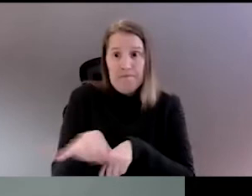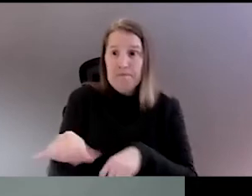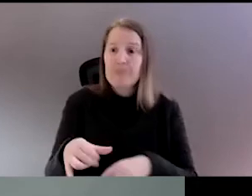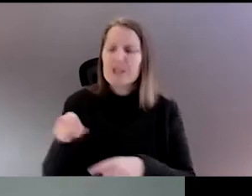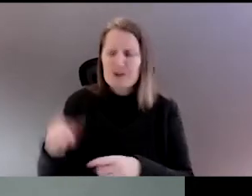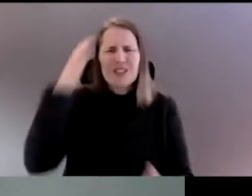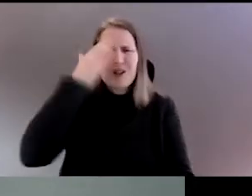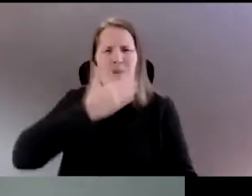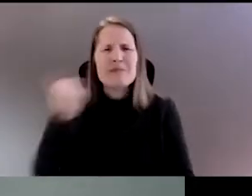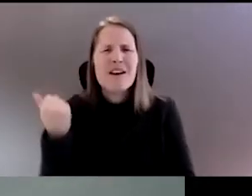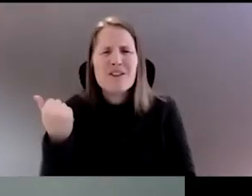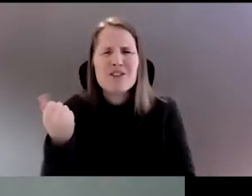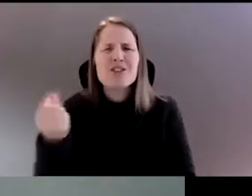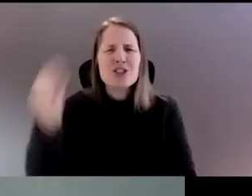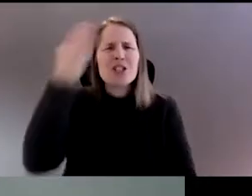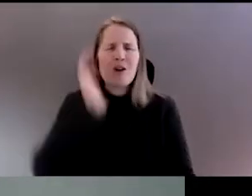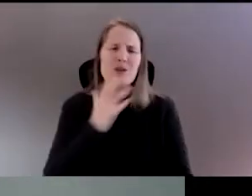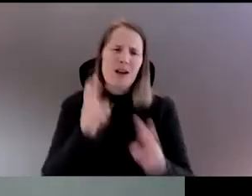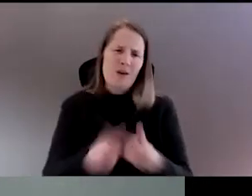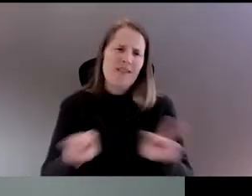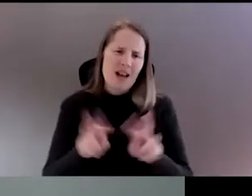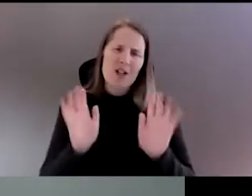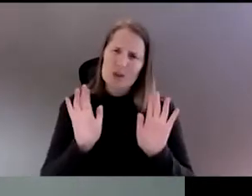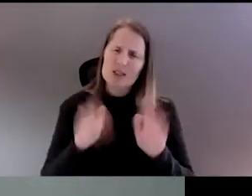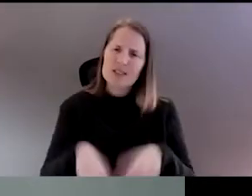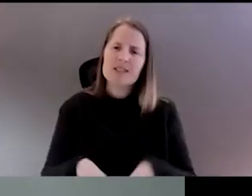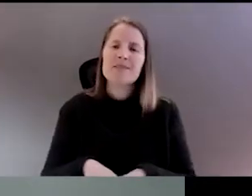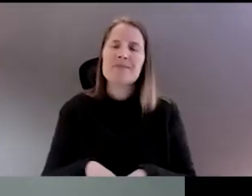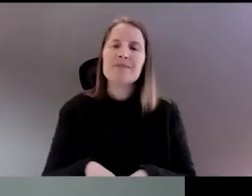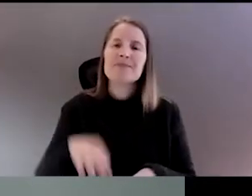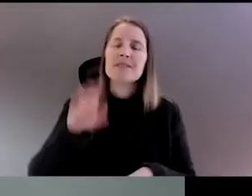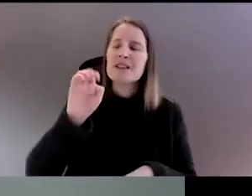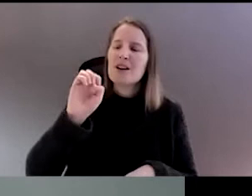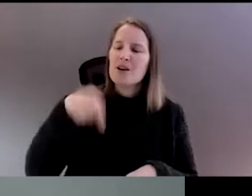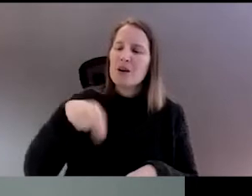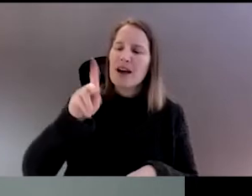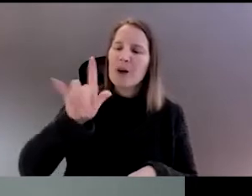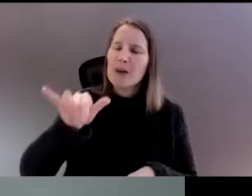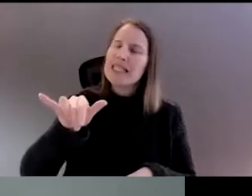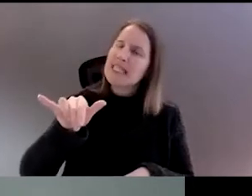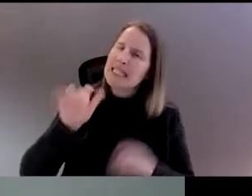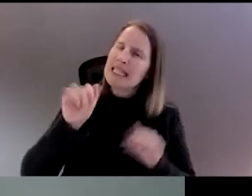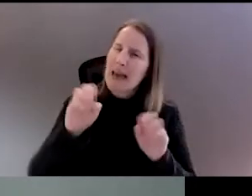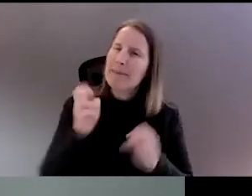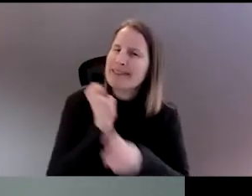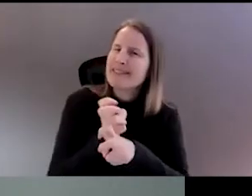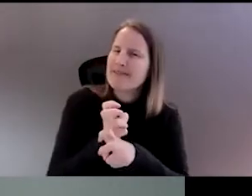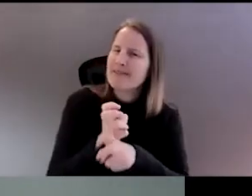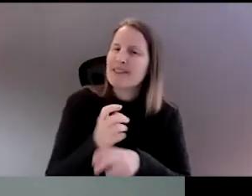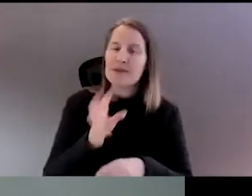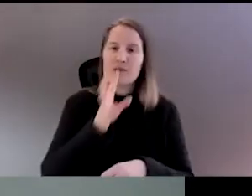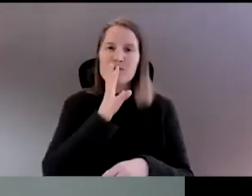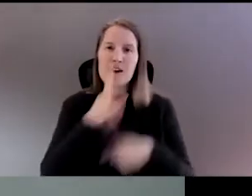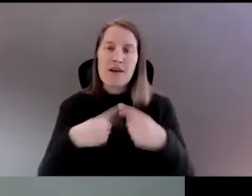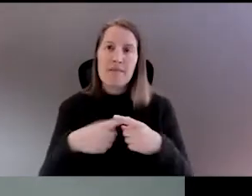our values, and this is what we did. So equity is very tricky. We talk about making sure that the